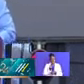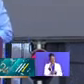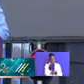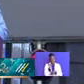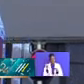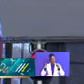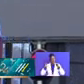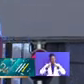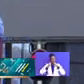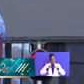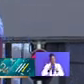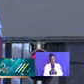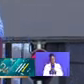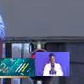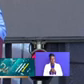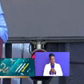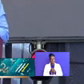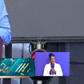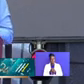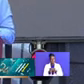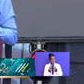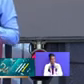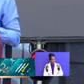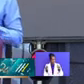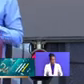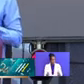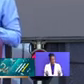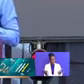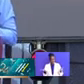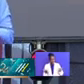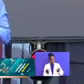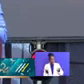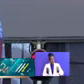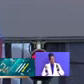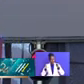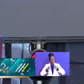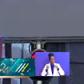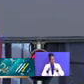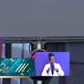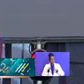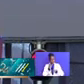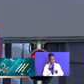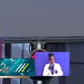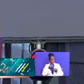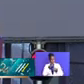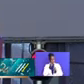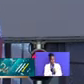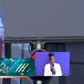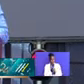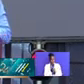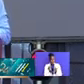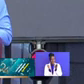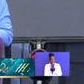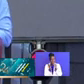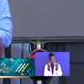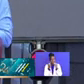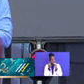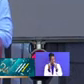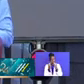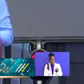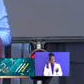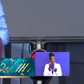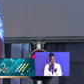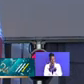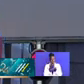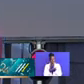of Covenant so altars are where Covenants are made and sealed